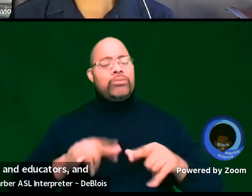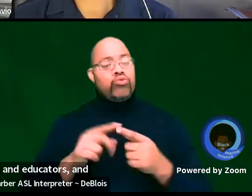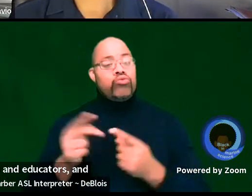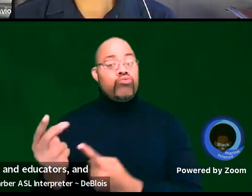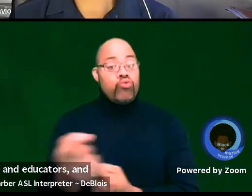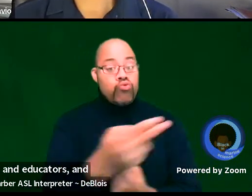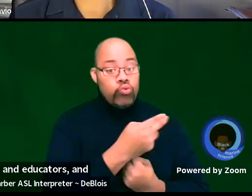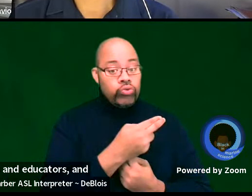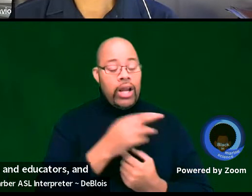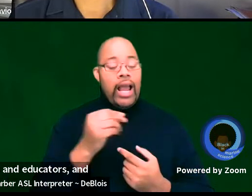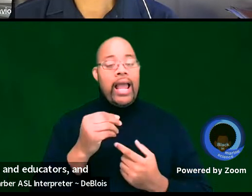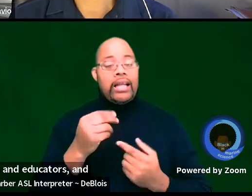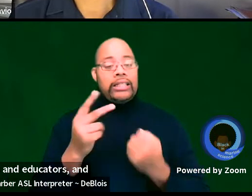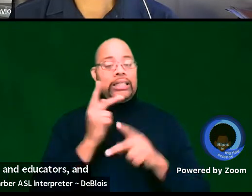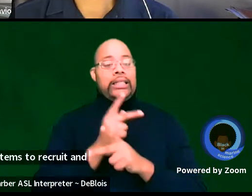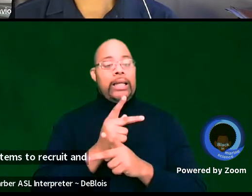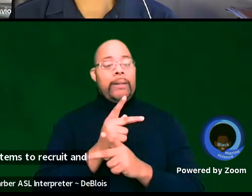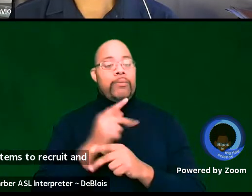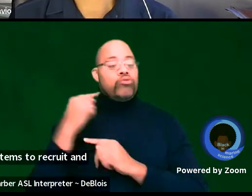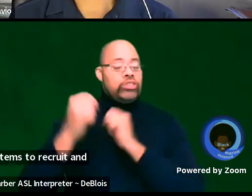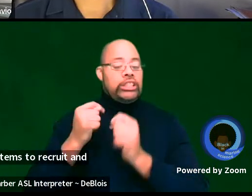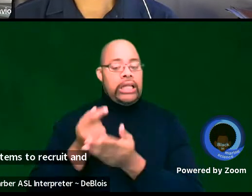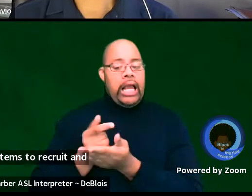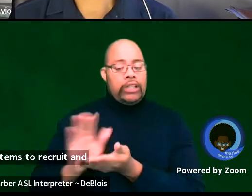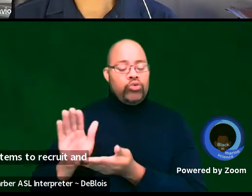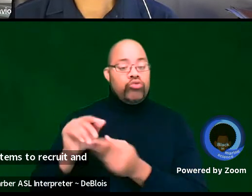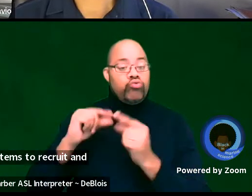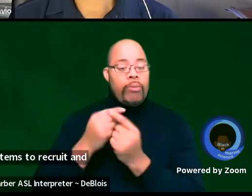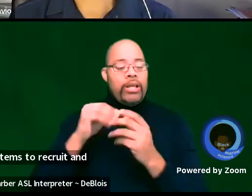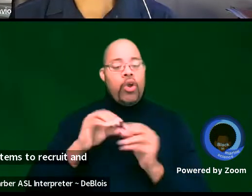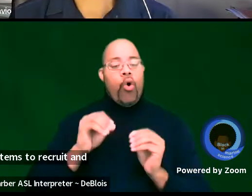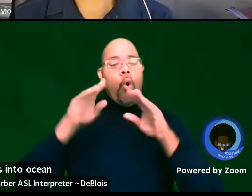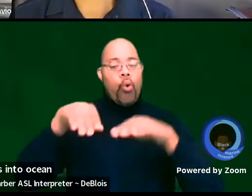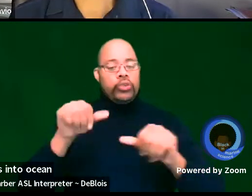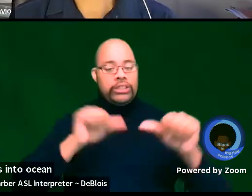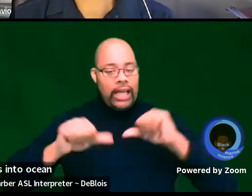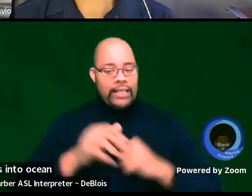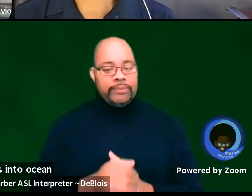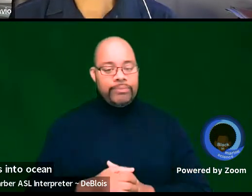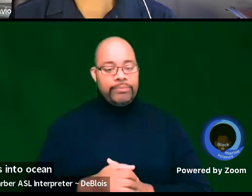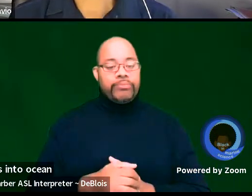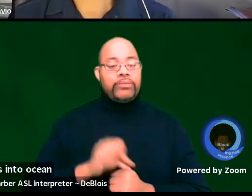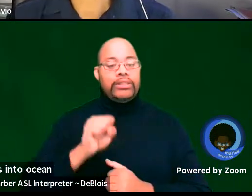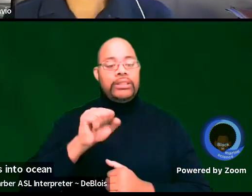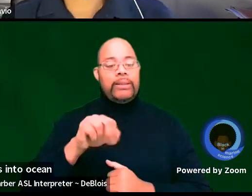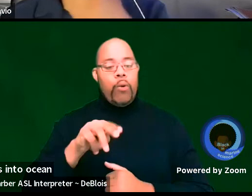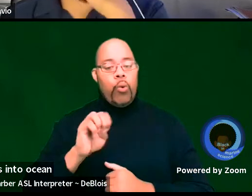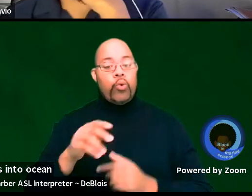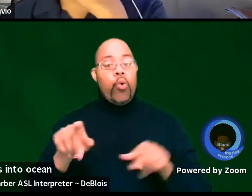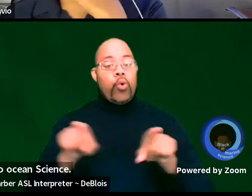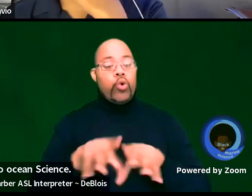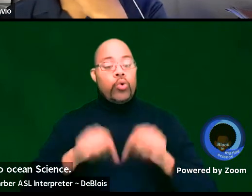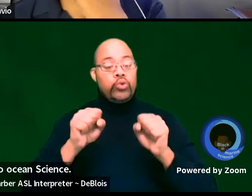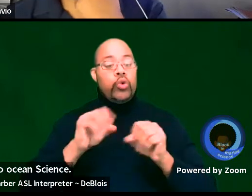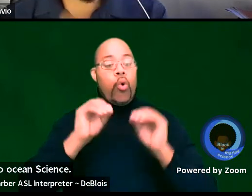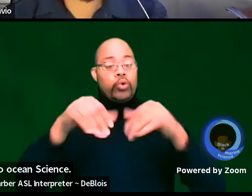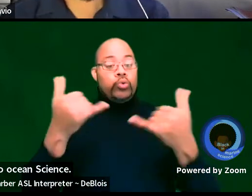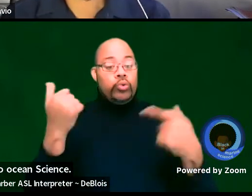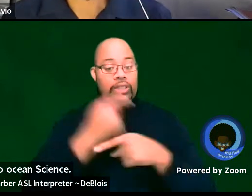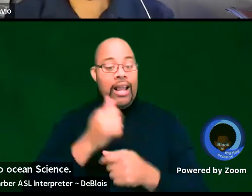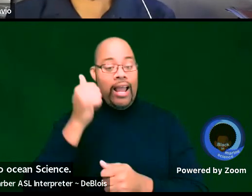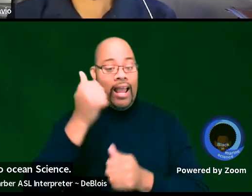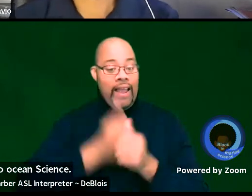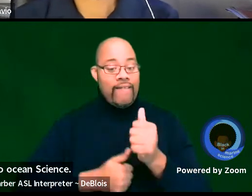and retain traditionally excluded groups in ocean science. Symone also hosts Ocean Today every